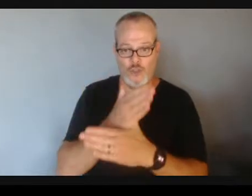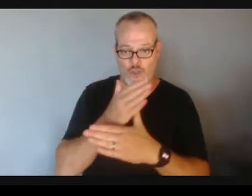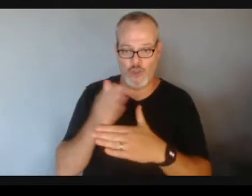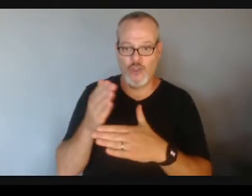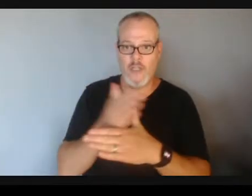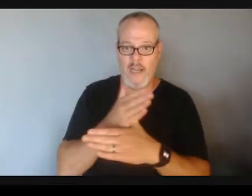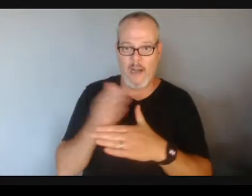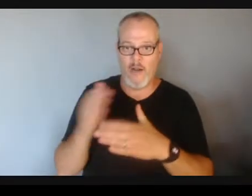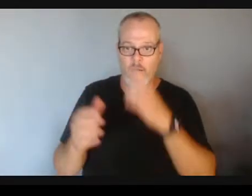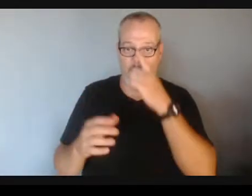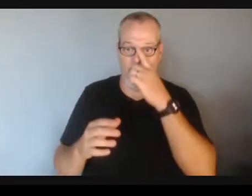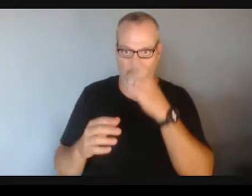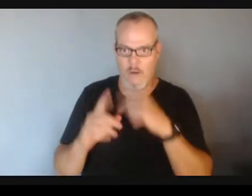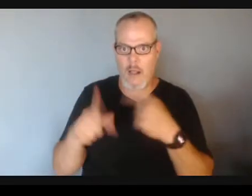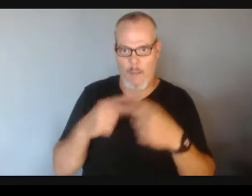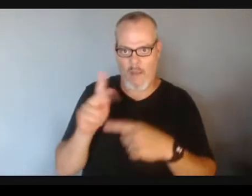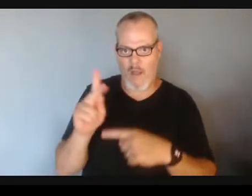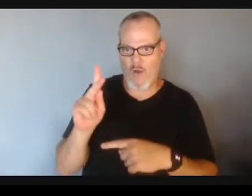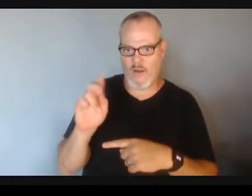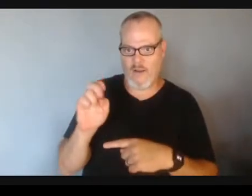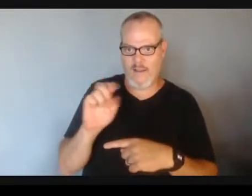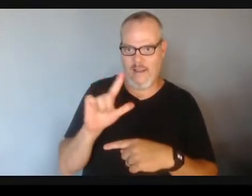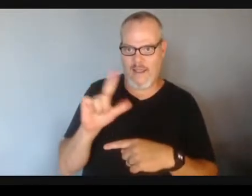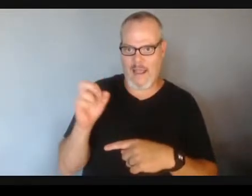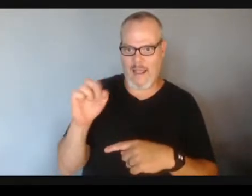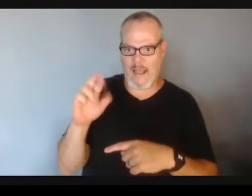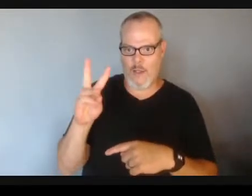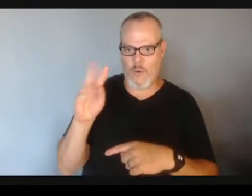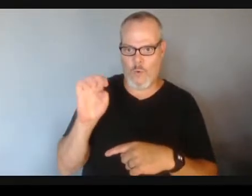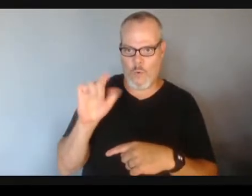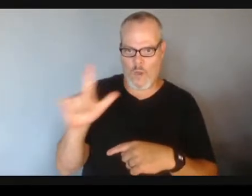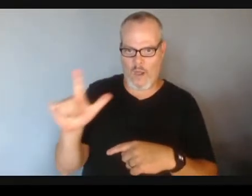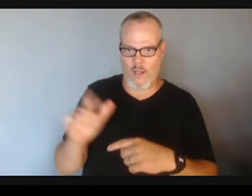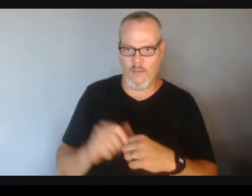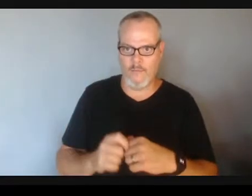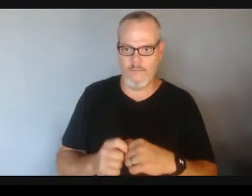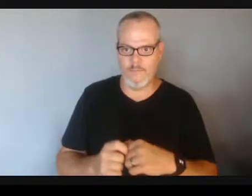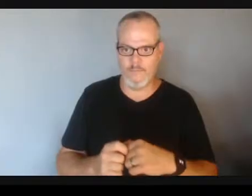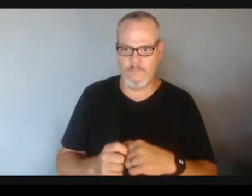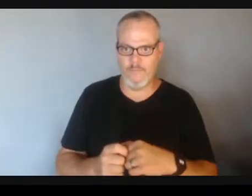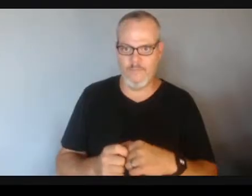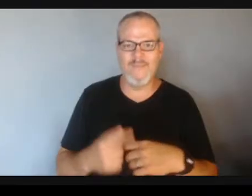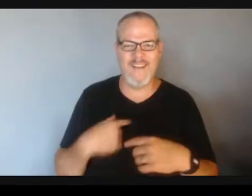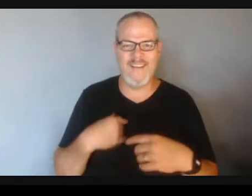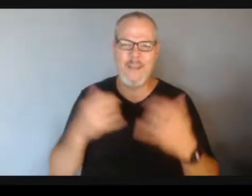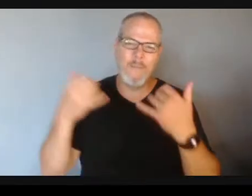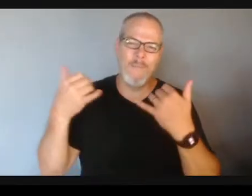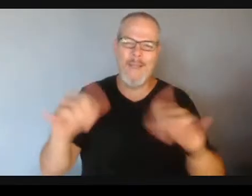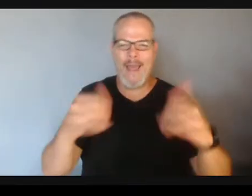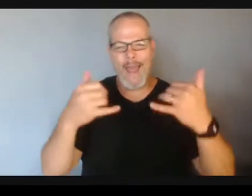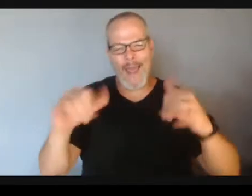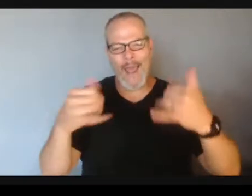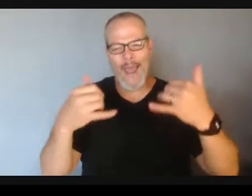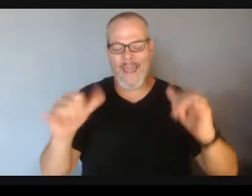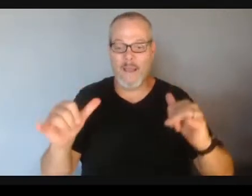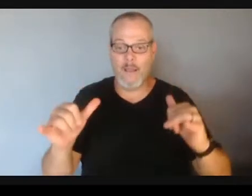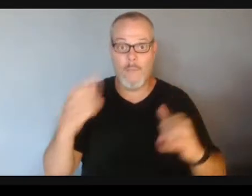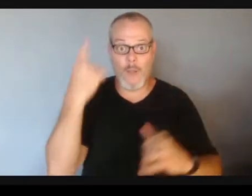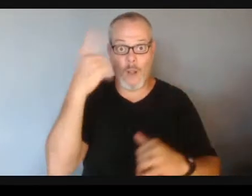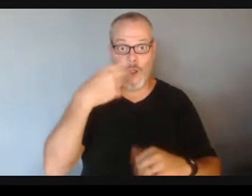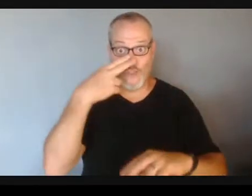Kīlauea. Messing with it. I say messing around, but I mean, it looks fun.